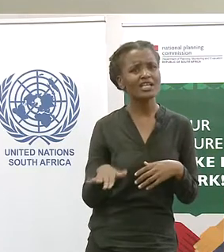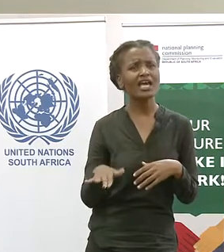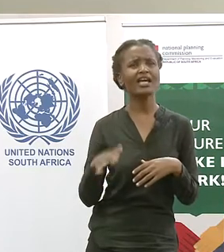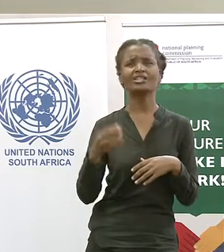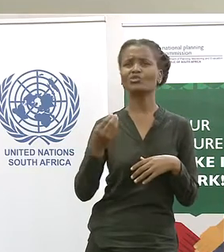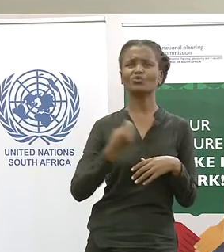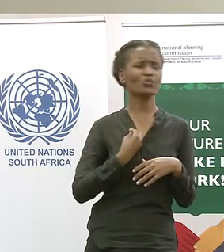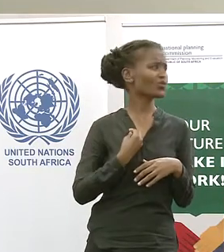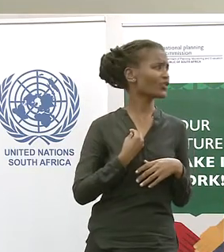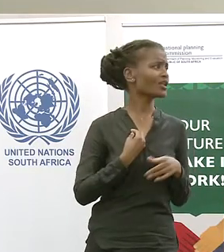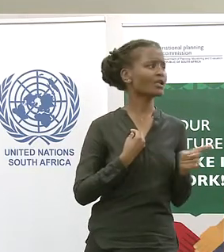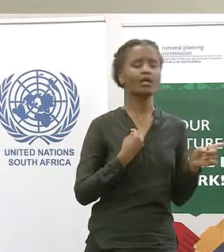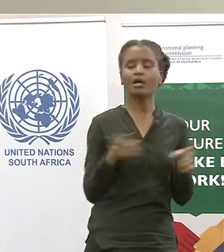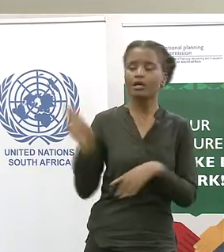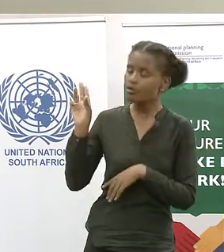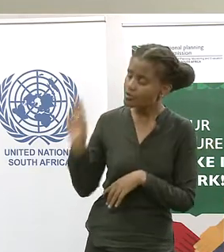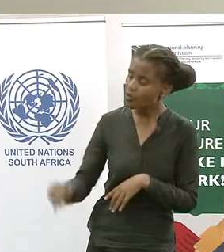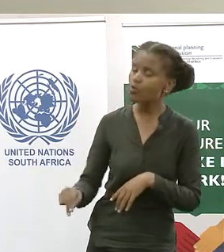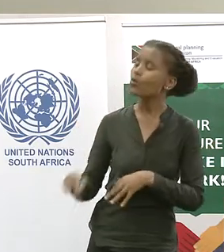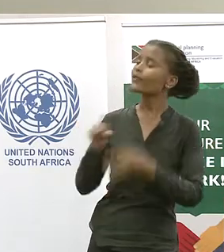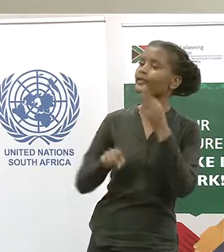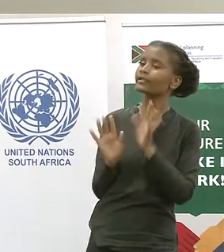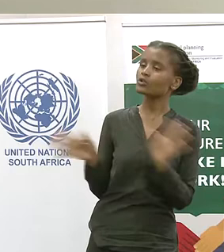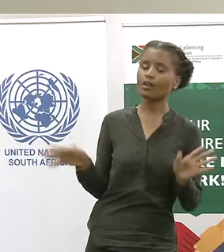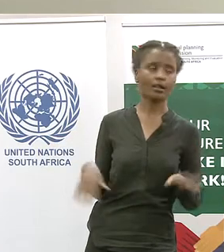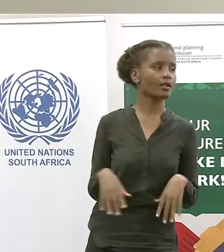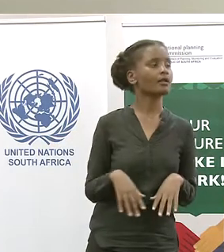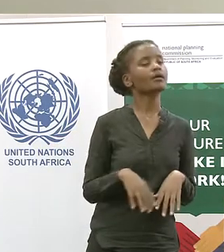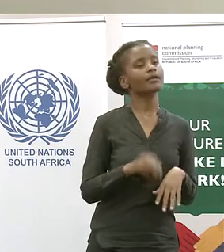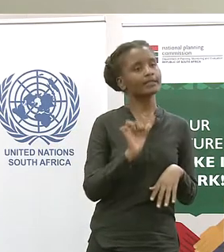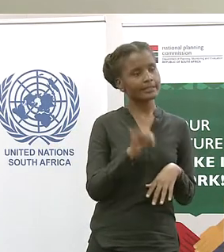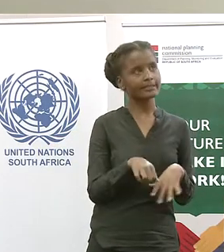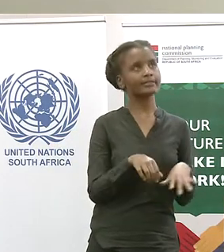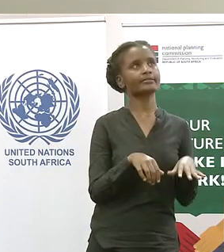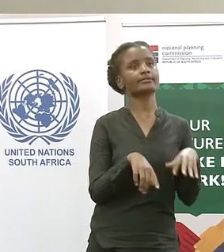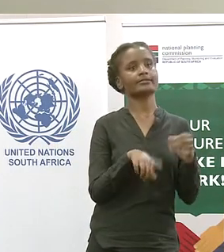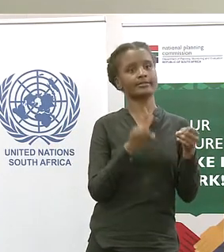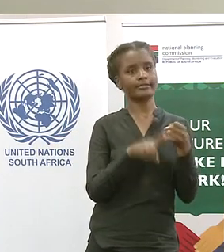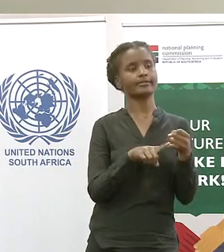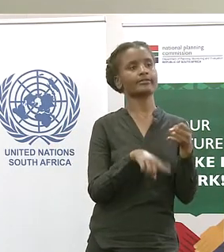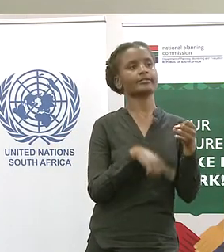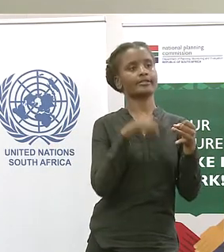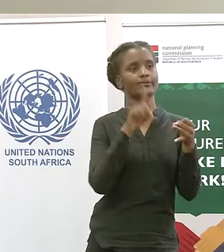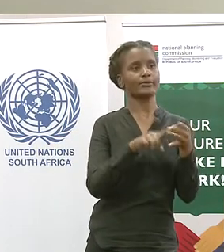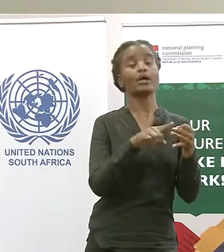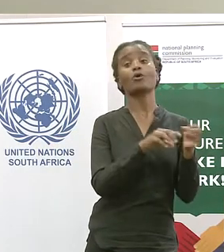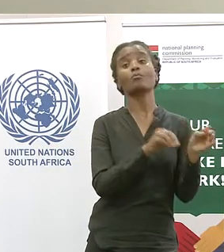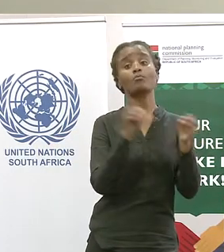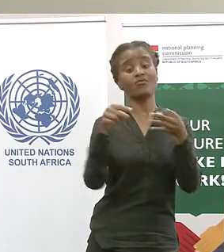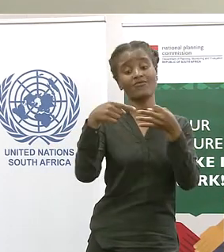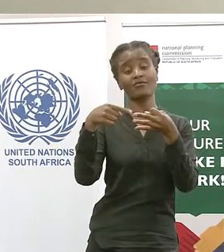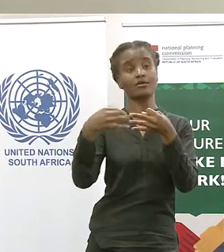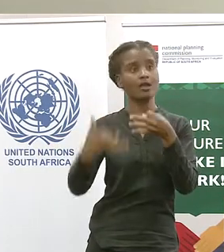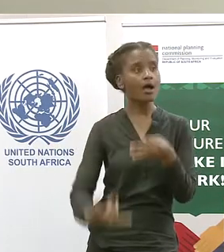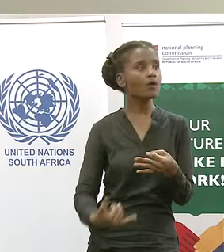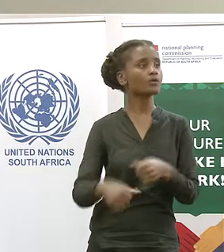children, youth. No. There was only three of them. So we moved from there. We moved from there to Department of